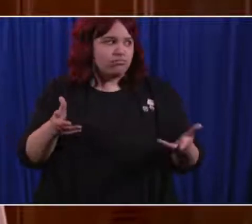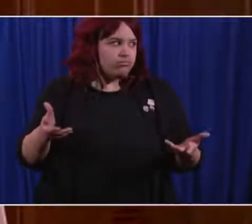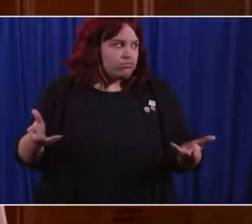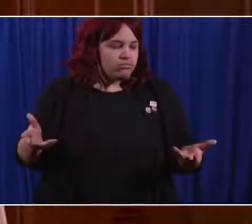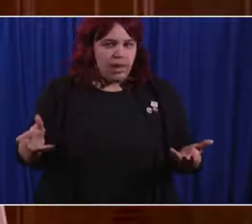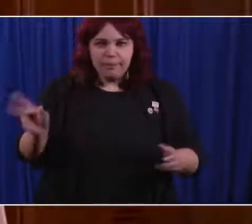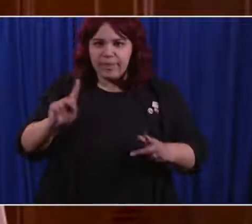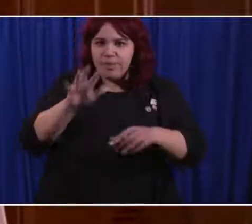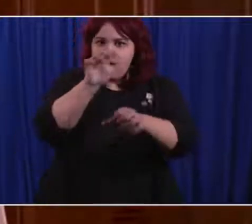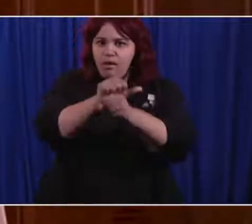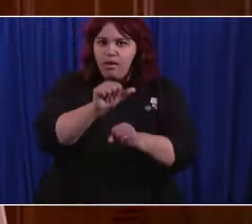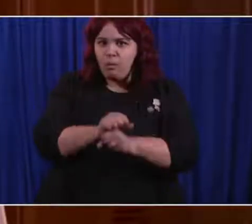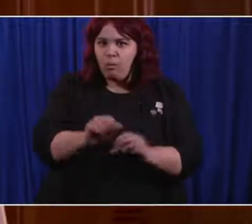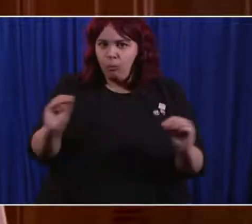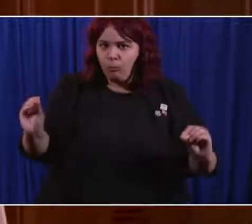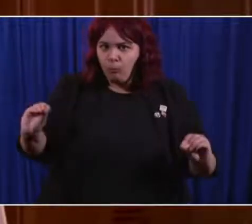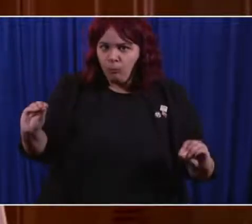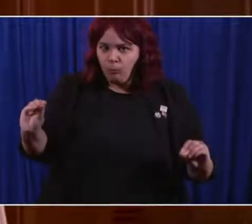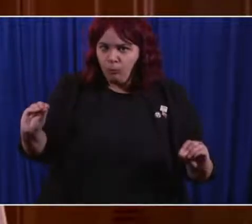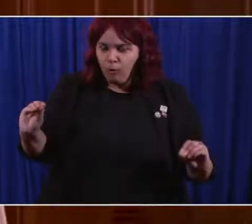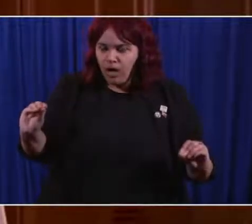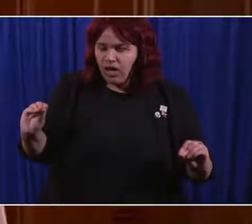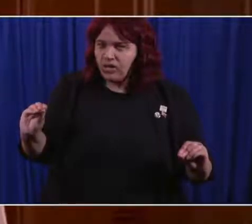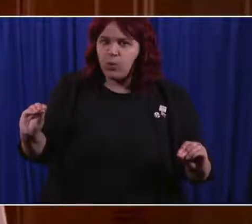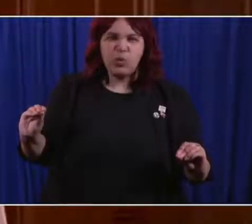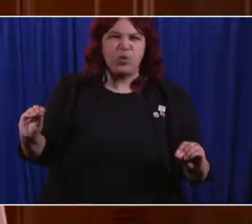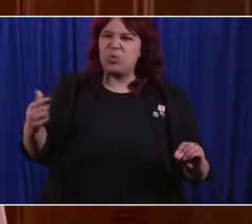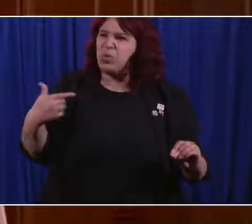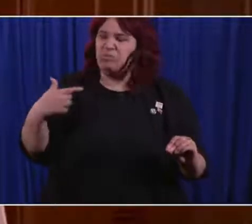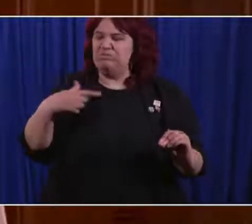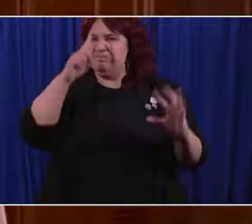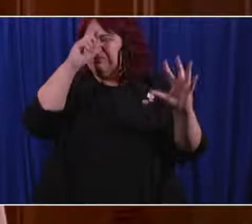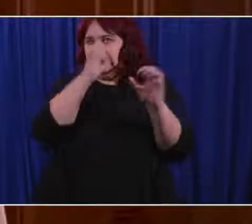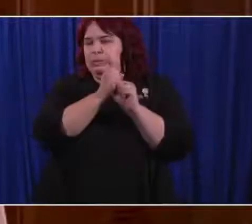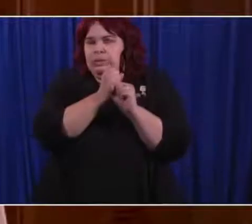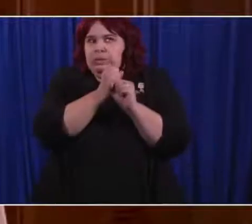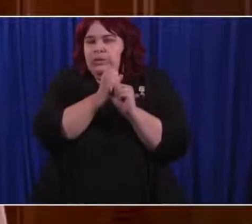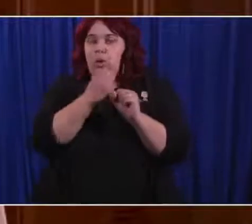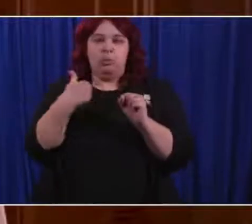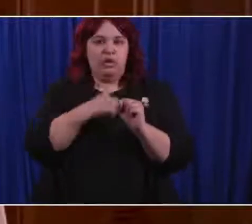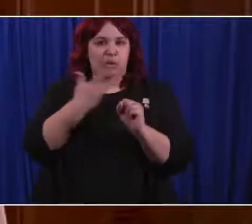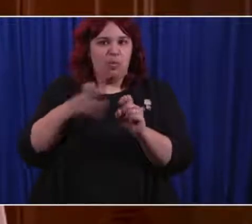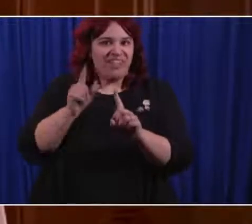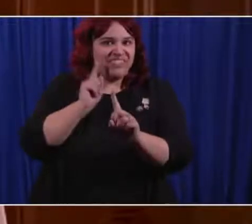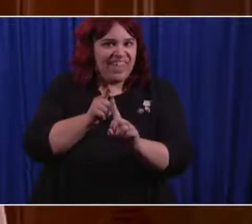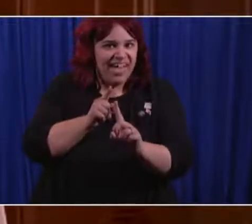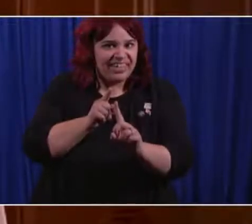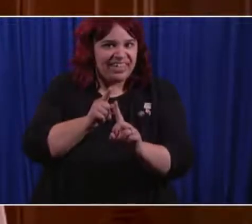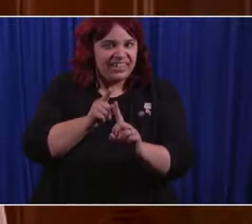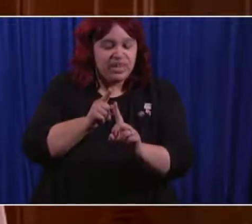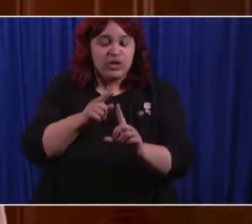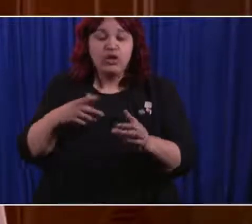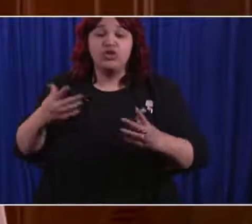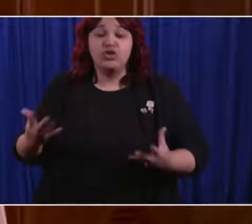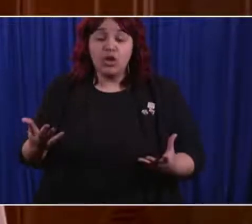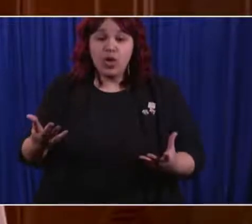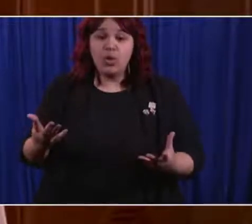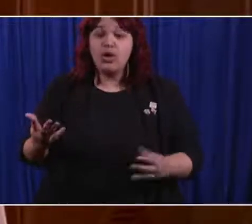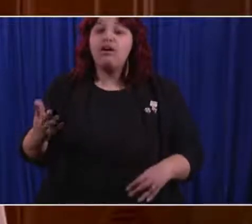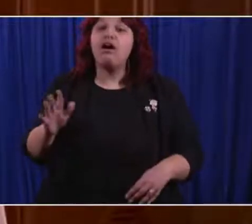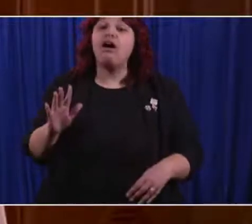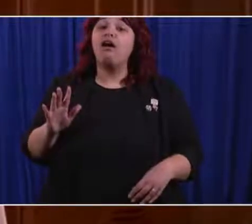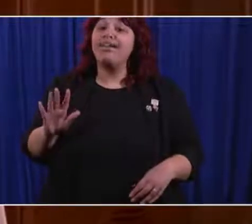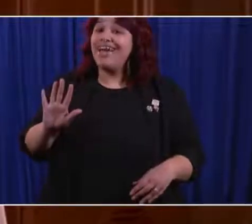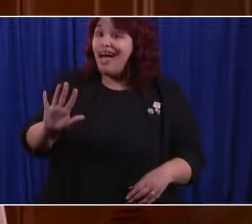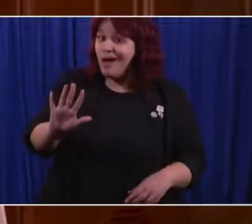it's not just one or two people missing an appointment. That's not what we're talking about. What we're talking about where there's a gaping hole and they see that hole